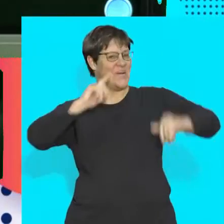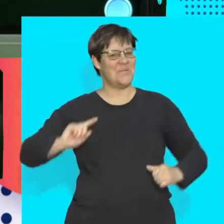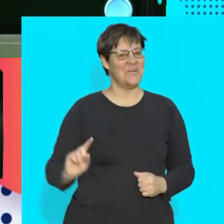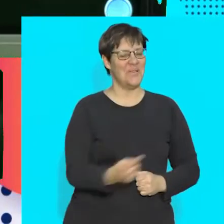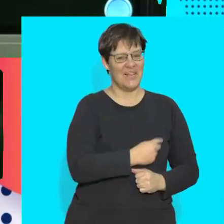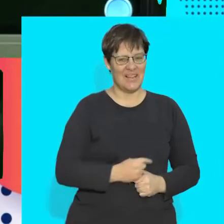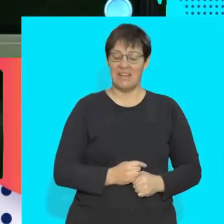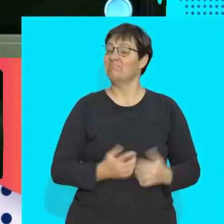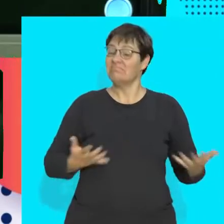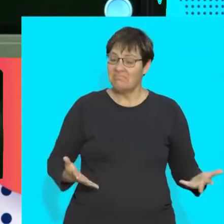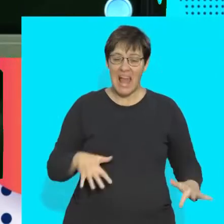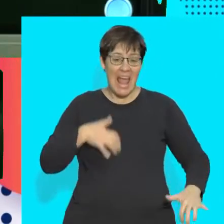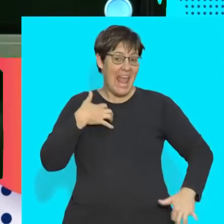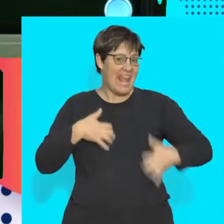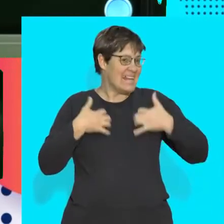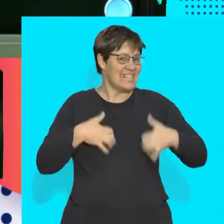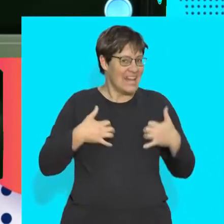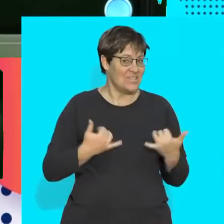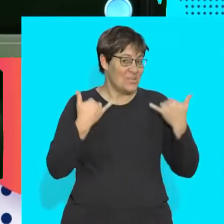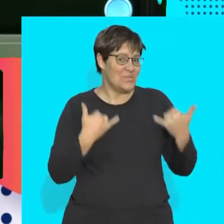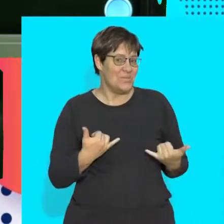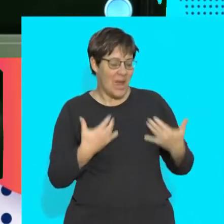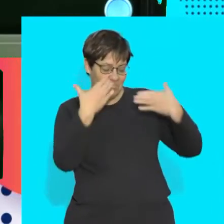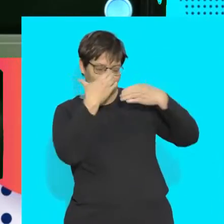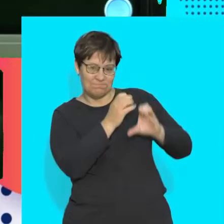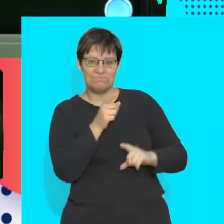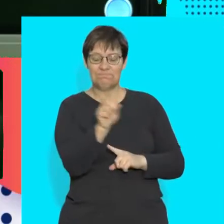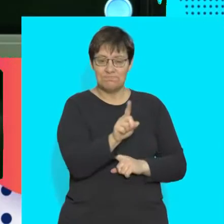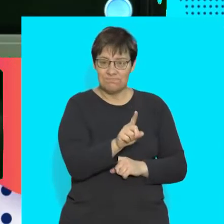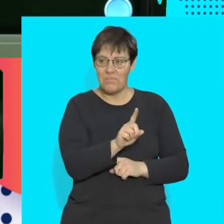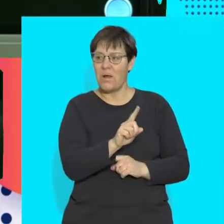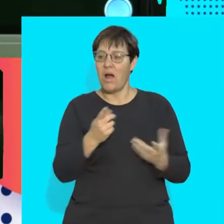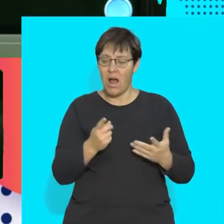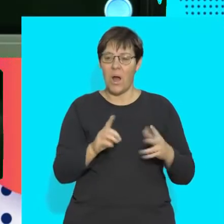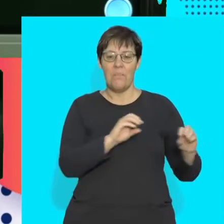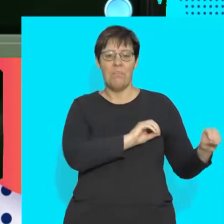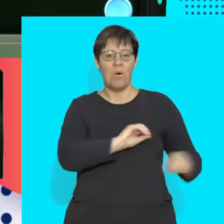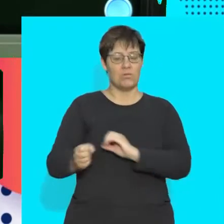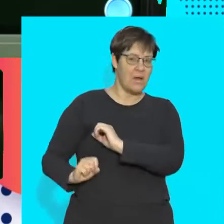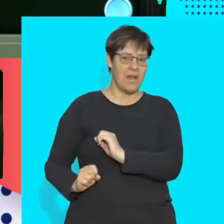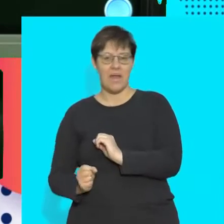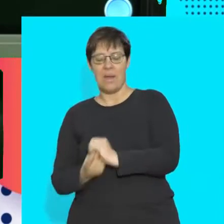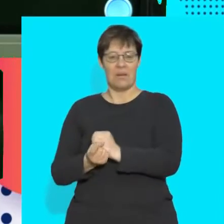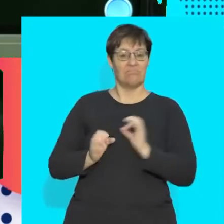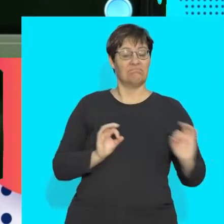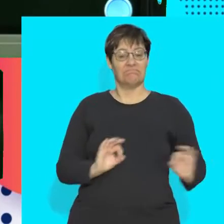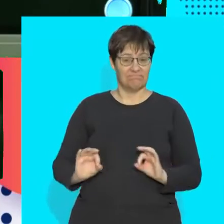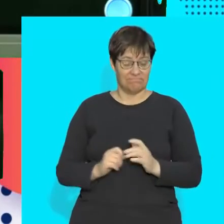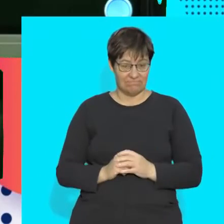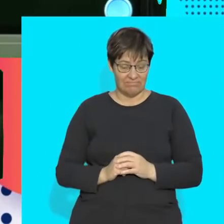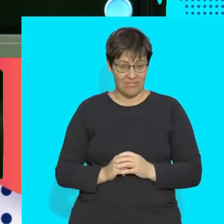Welcome everyone. We're so excited. Today we're going to be looking at instantaneous motion. So we're